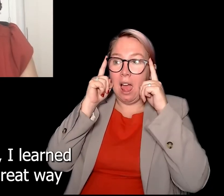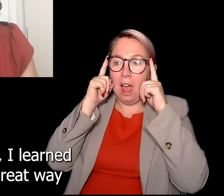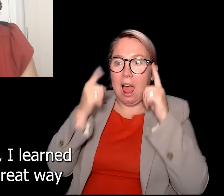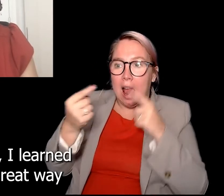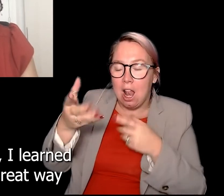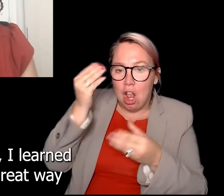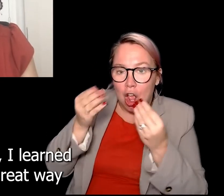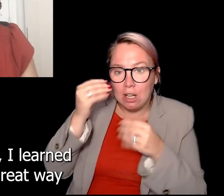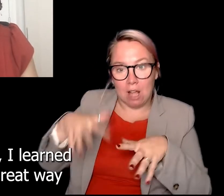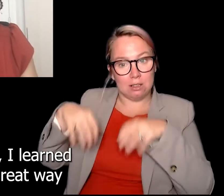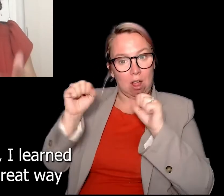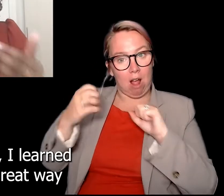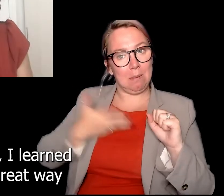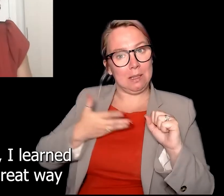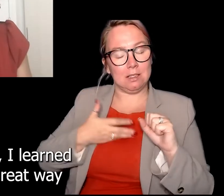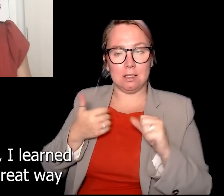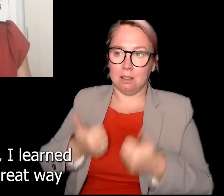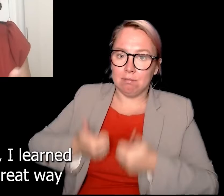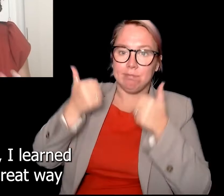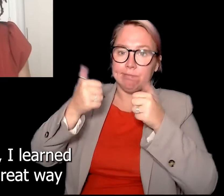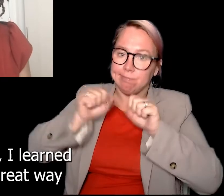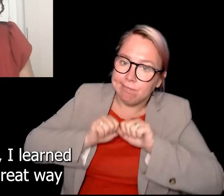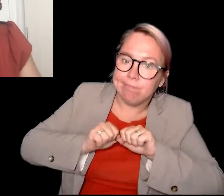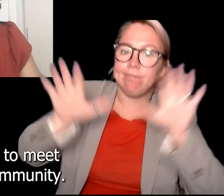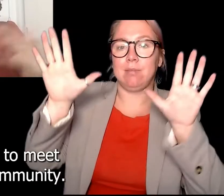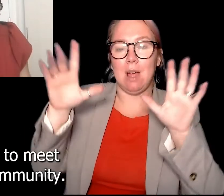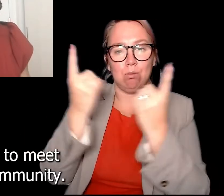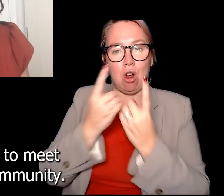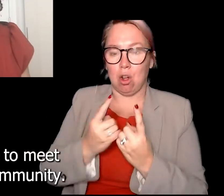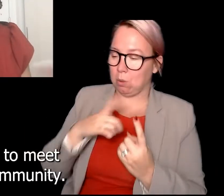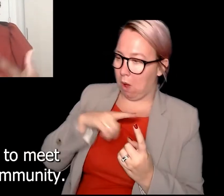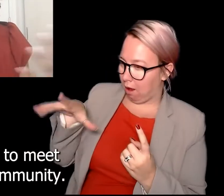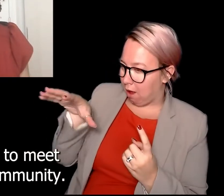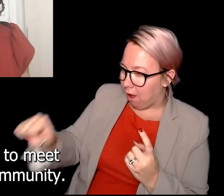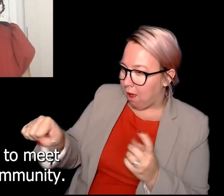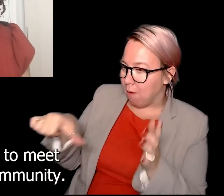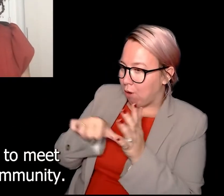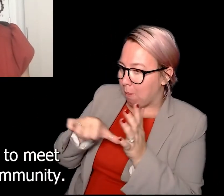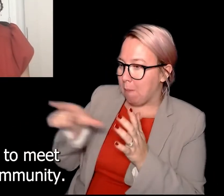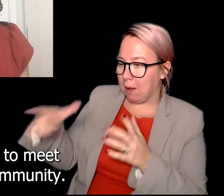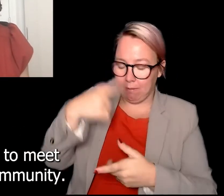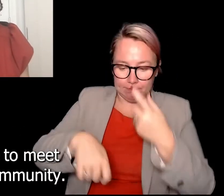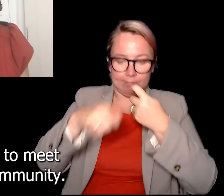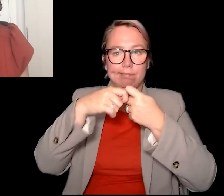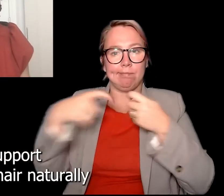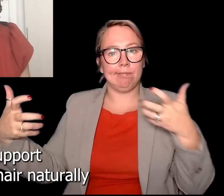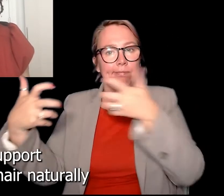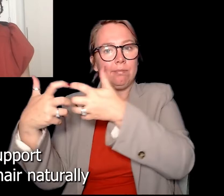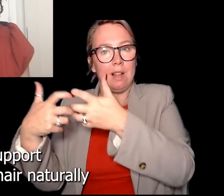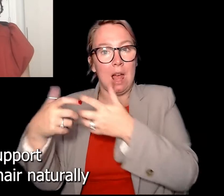the Network for Teaching Entrepreneurship, I learned that starting a business is a great way to get that product out there and to meet needs that you see in your